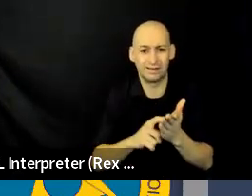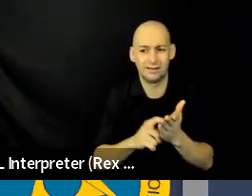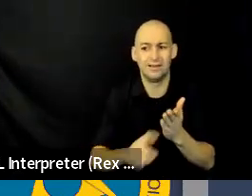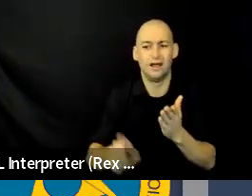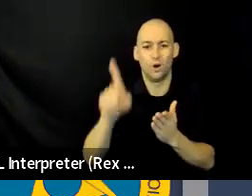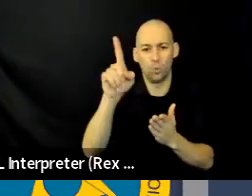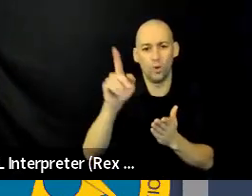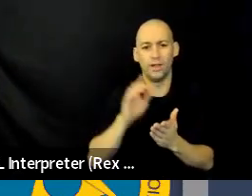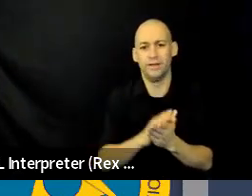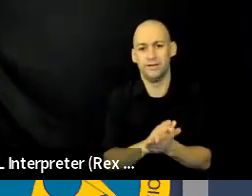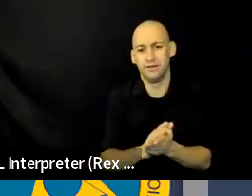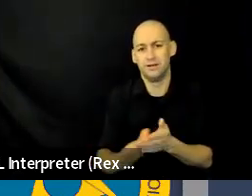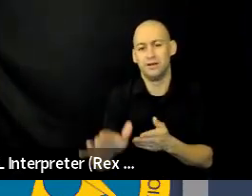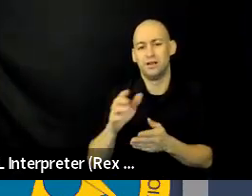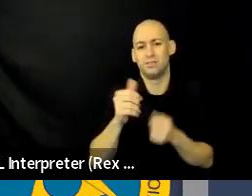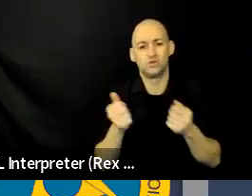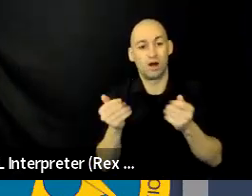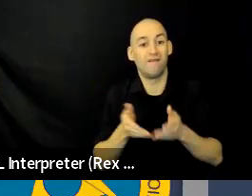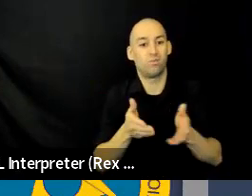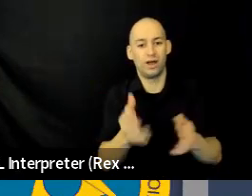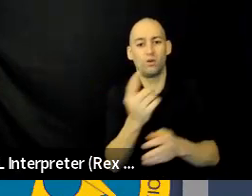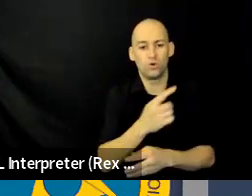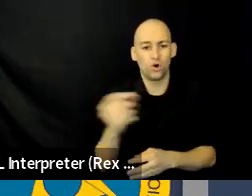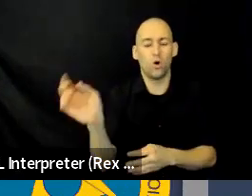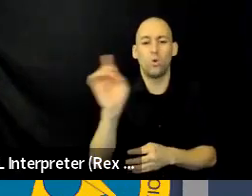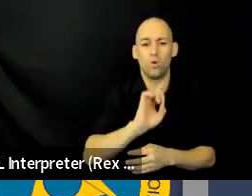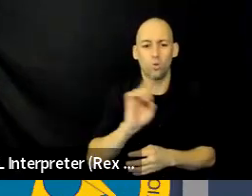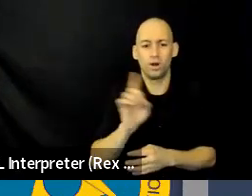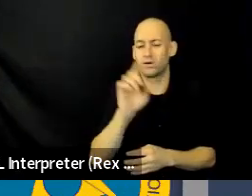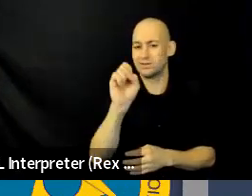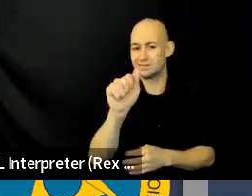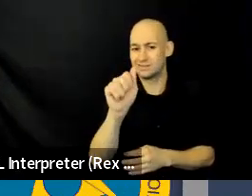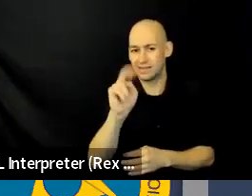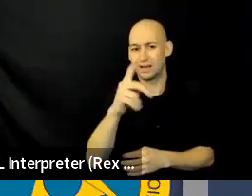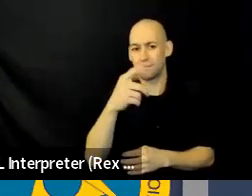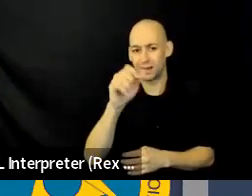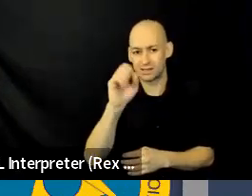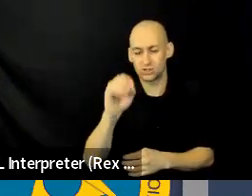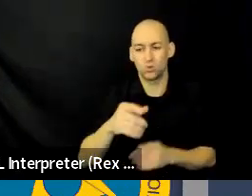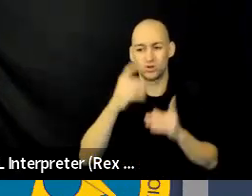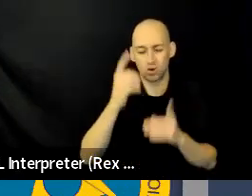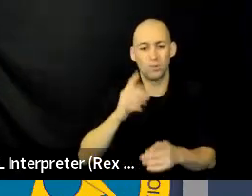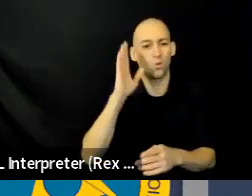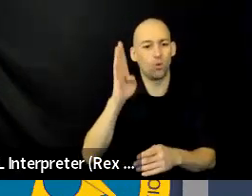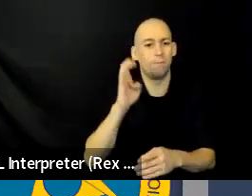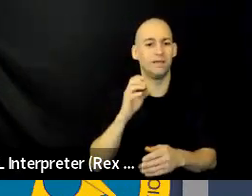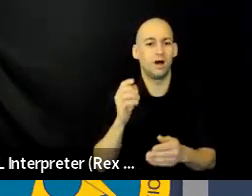One, that the driveway would go where San Paso determined it would be appropriate.